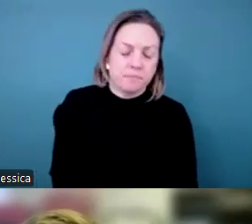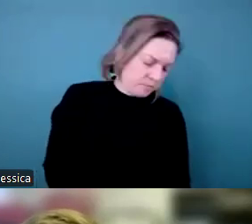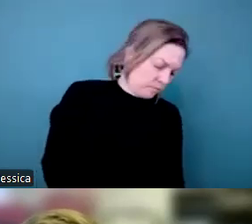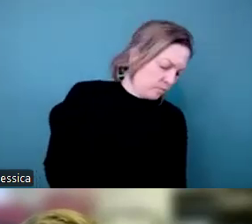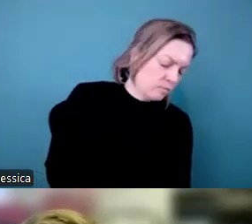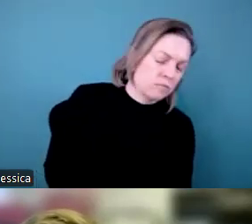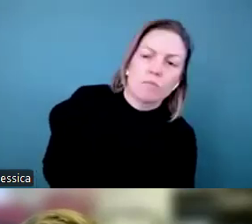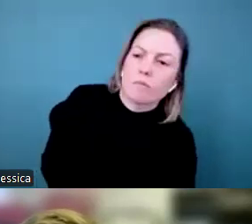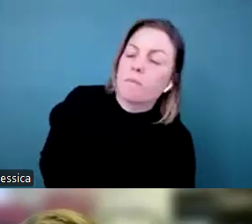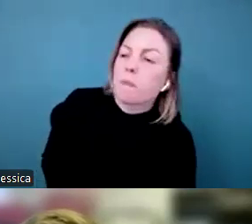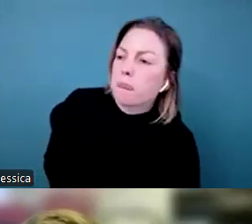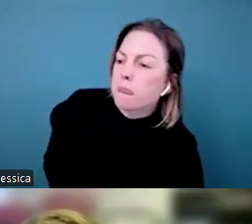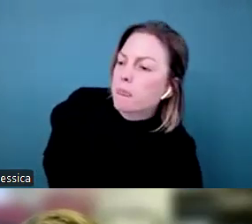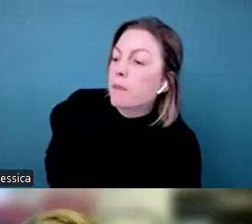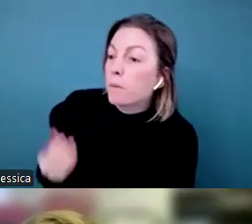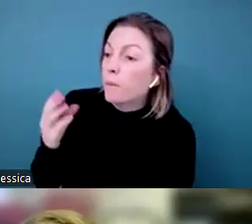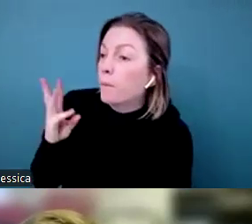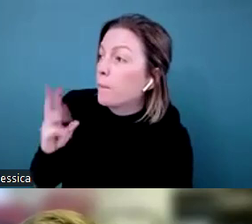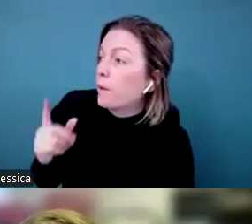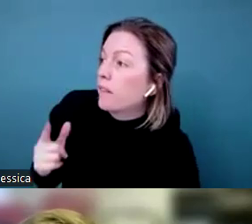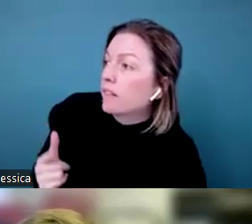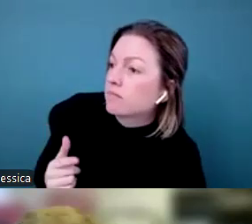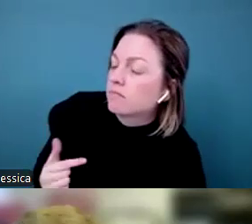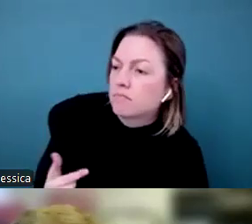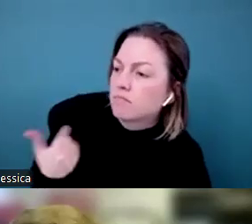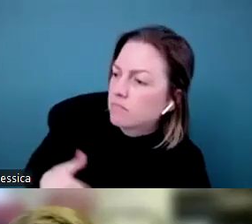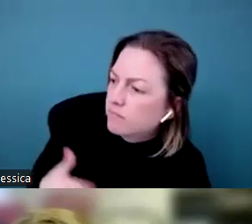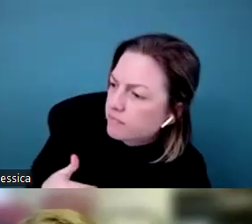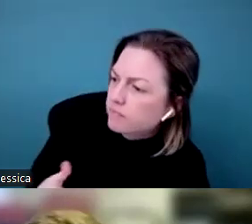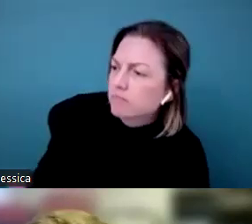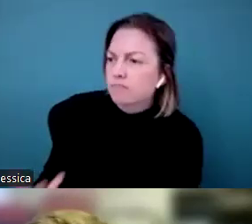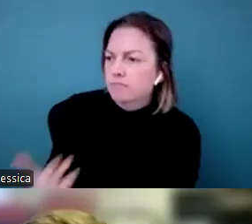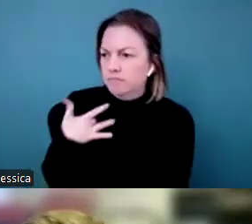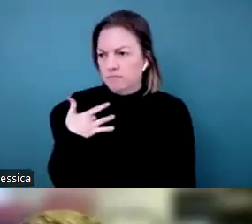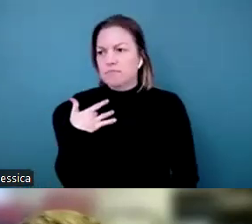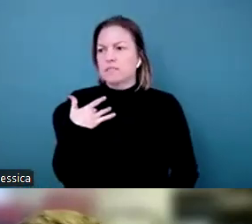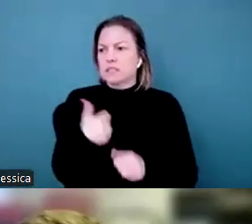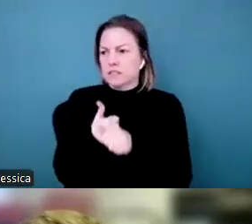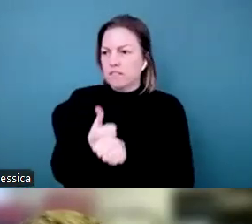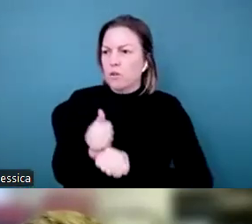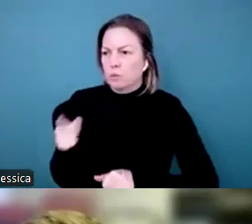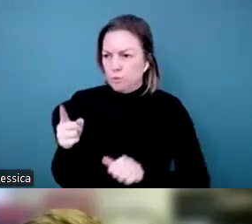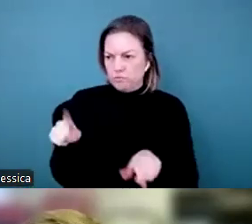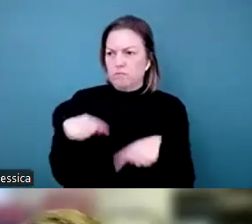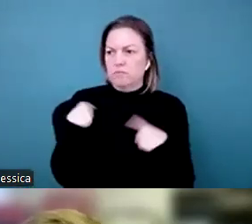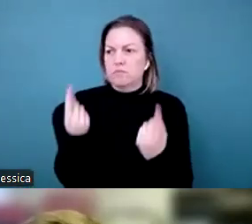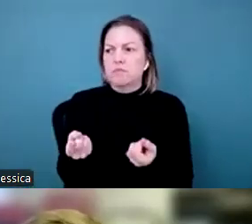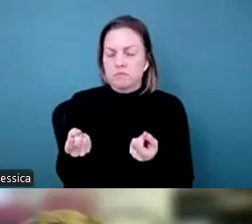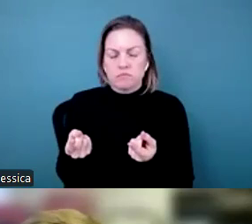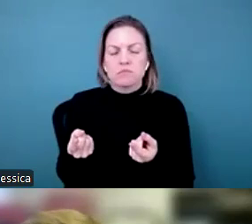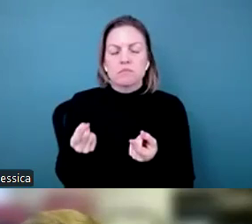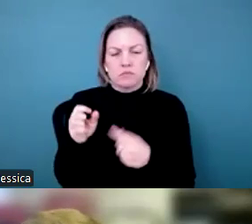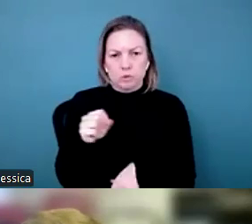Well, Dan, I am touched. I've been following you for a while on social media.